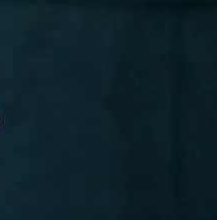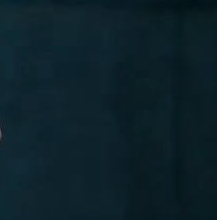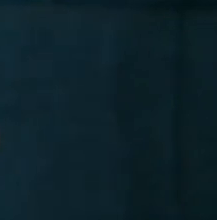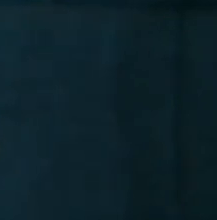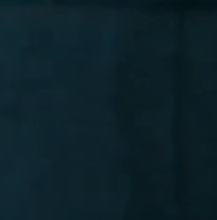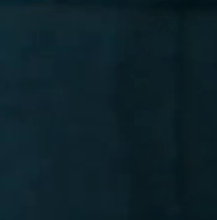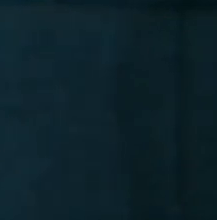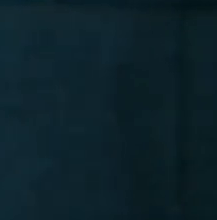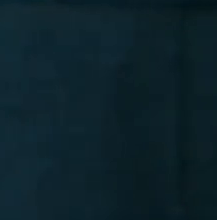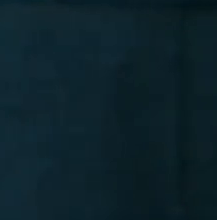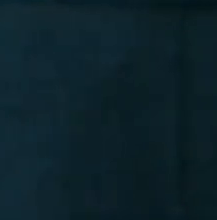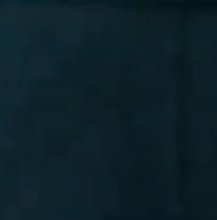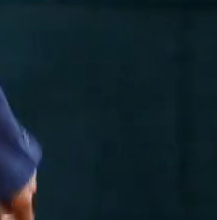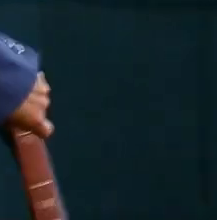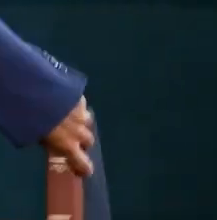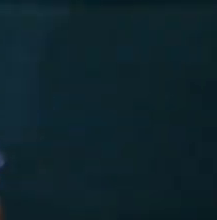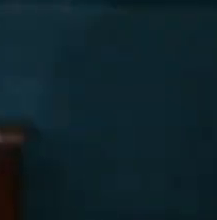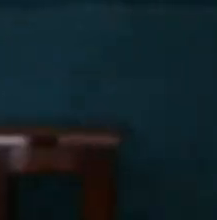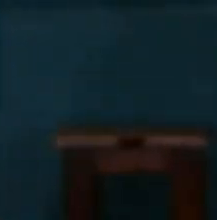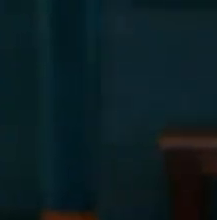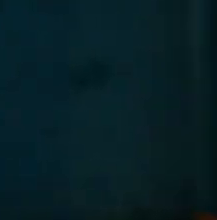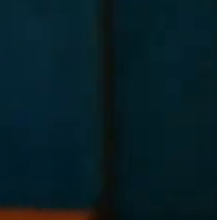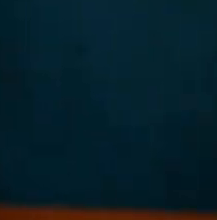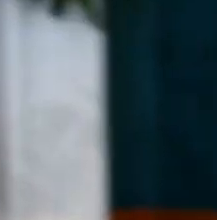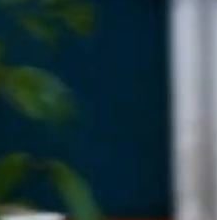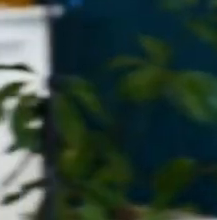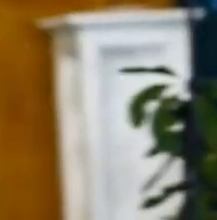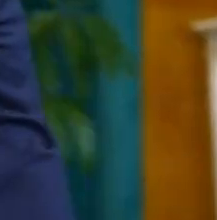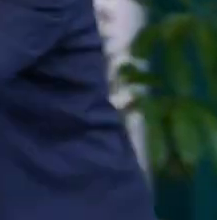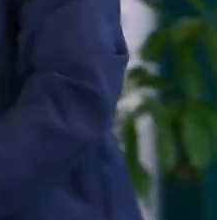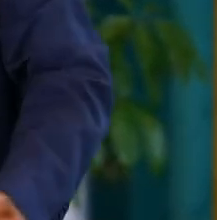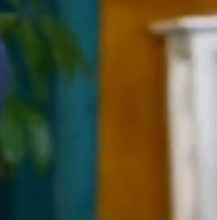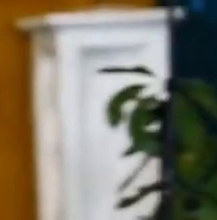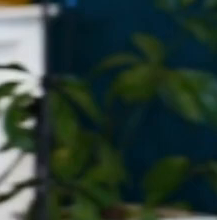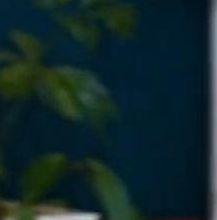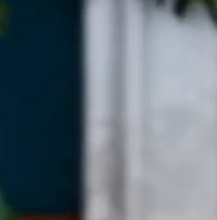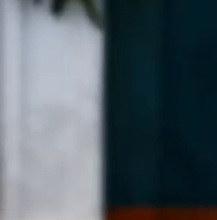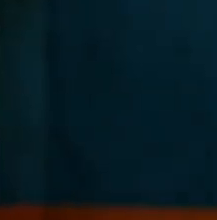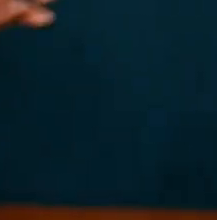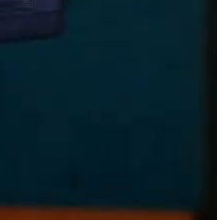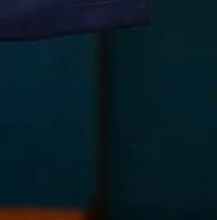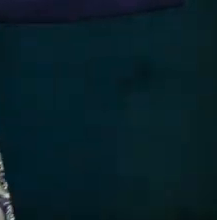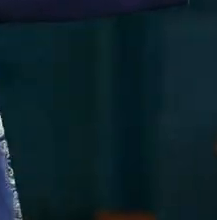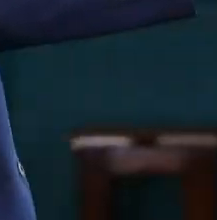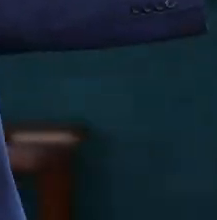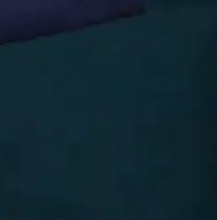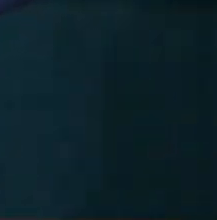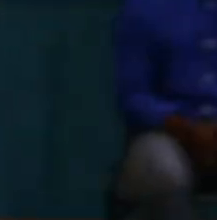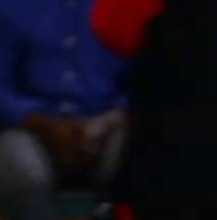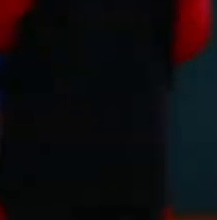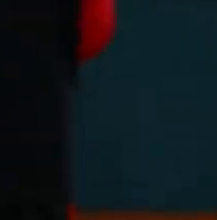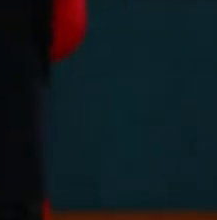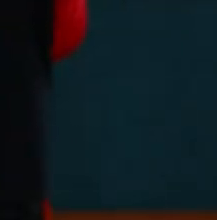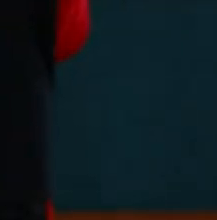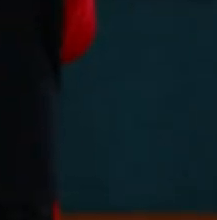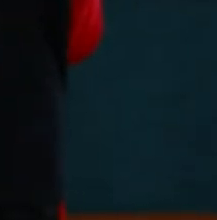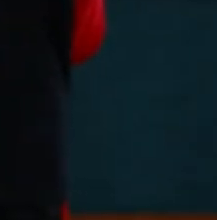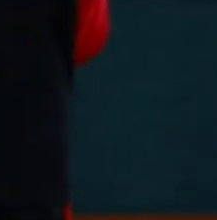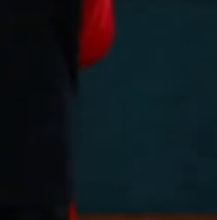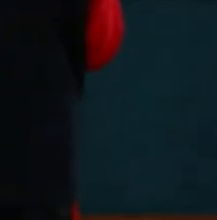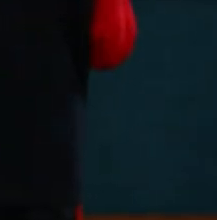those shepherds, have you, oh man, I'm in trouble here. My time is gone. But